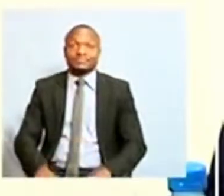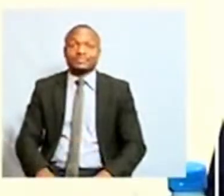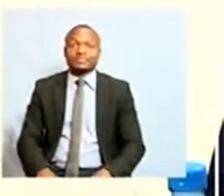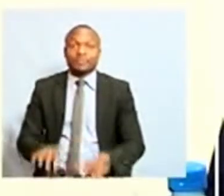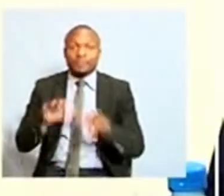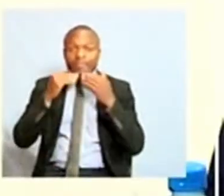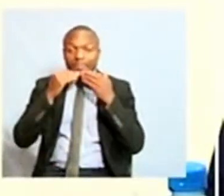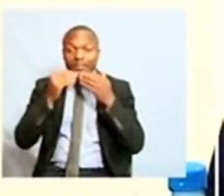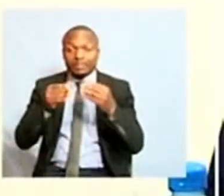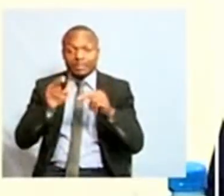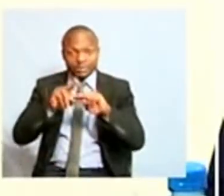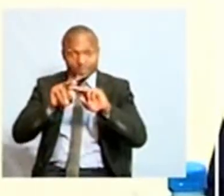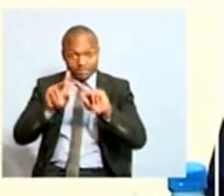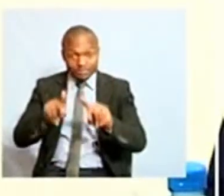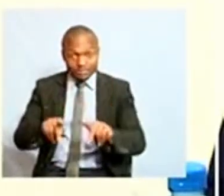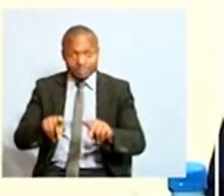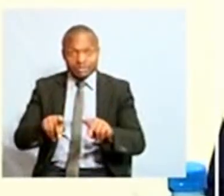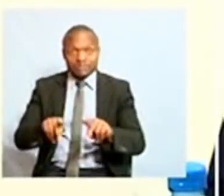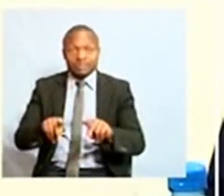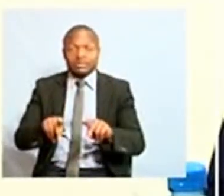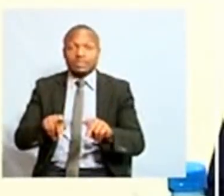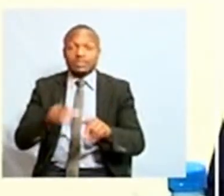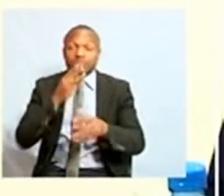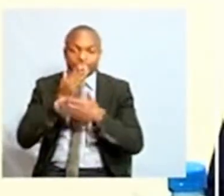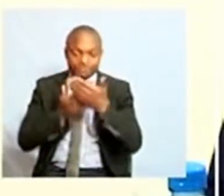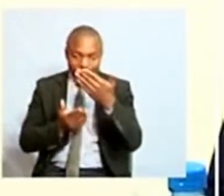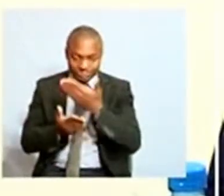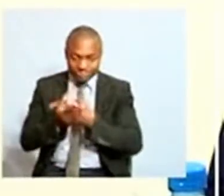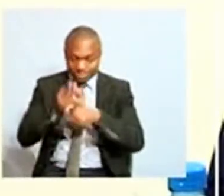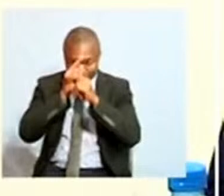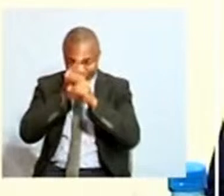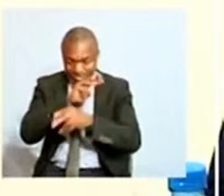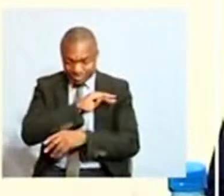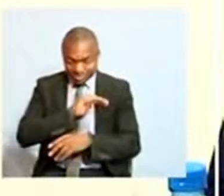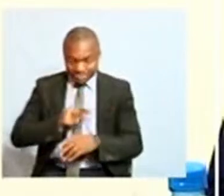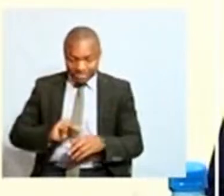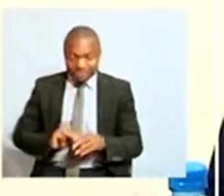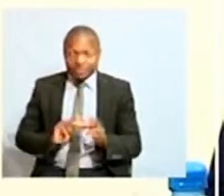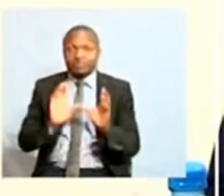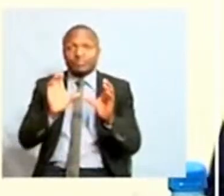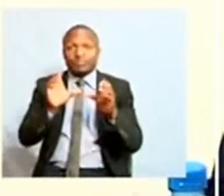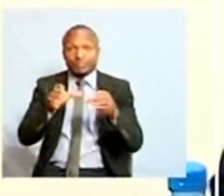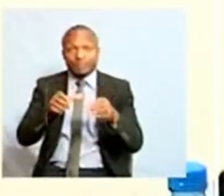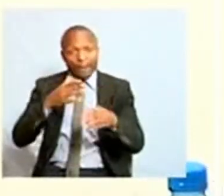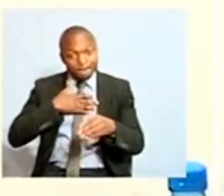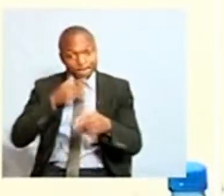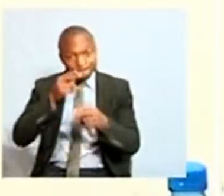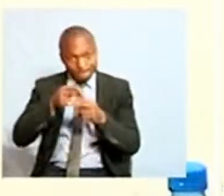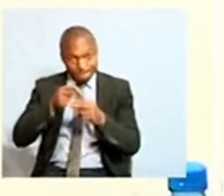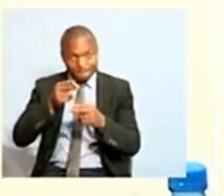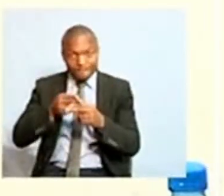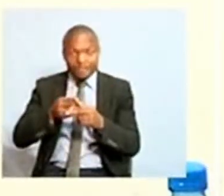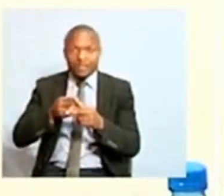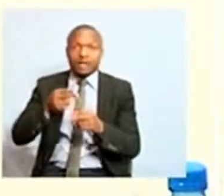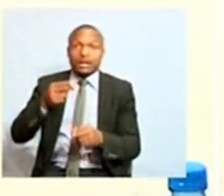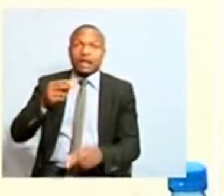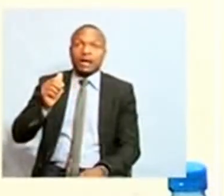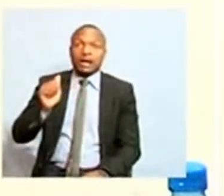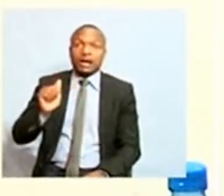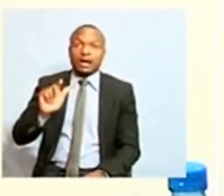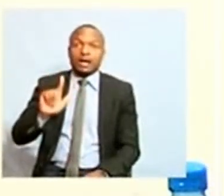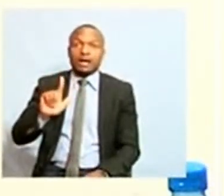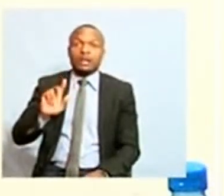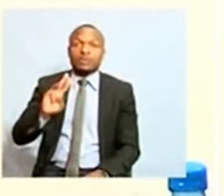Thank you, Chair, and good morning, honorable members of this committee. Yes, my name is Brilliant Halonzo,